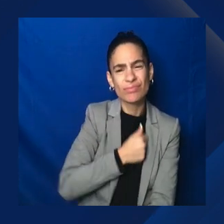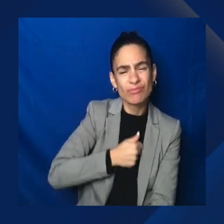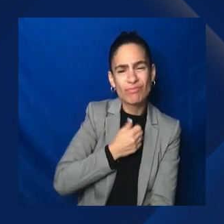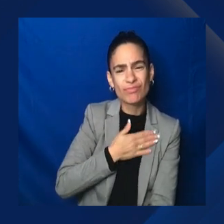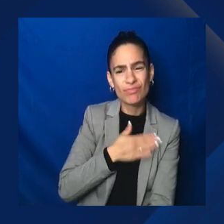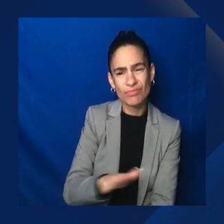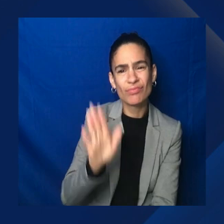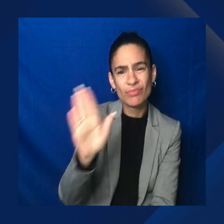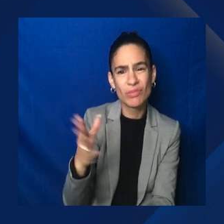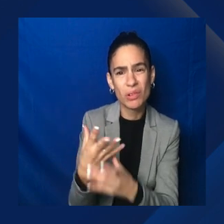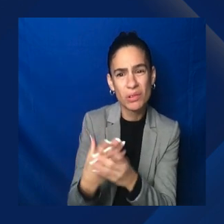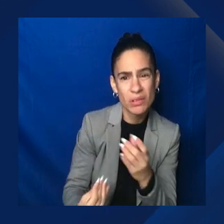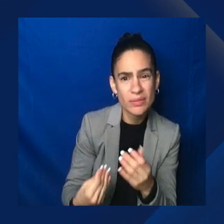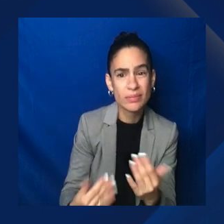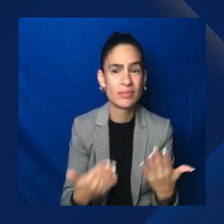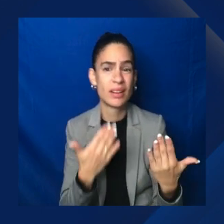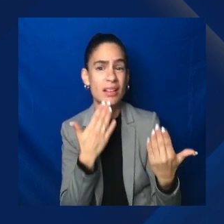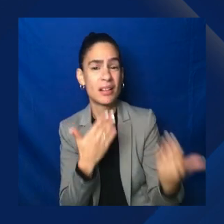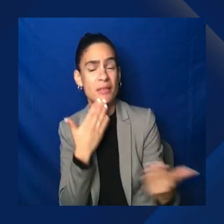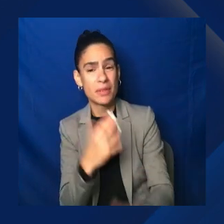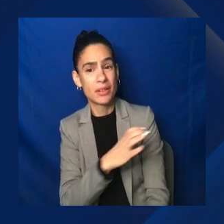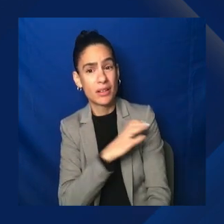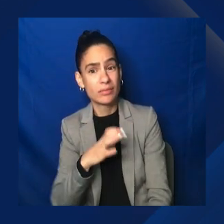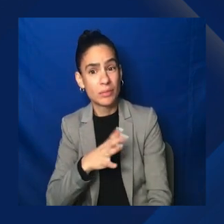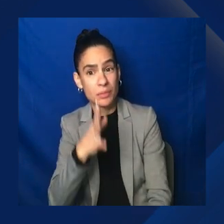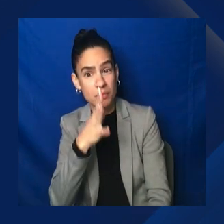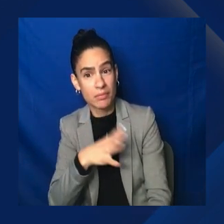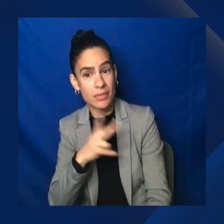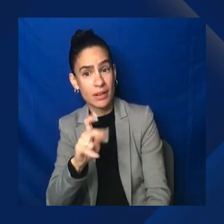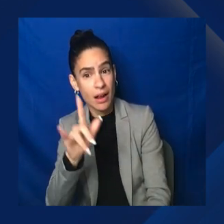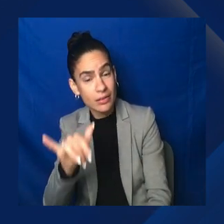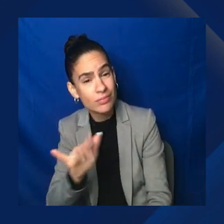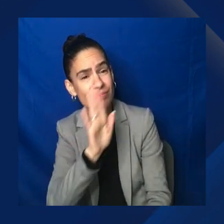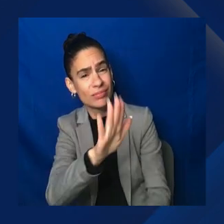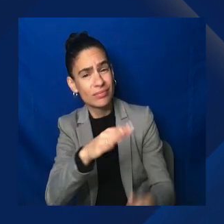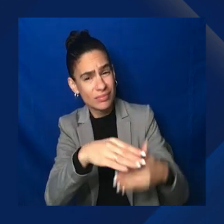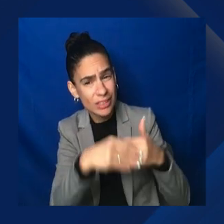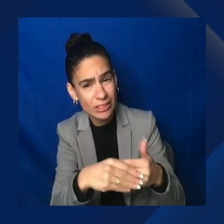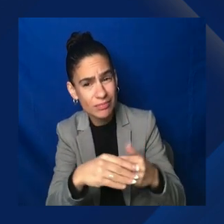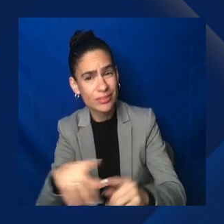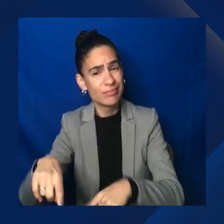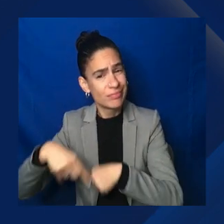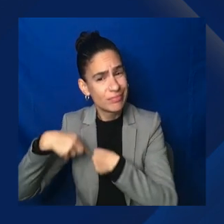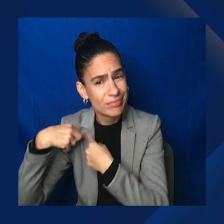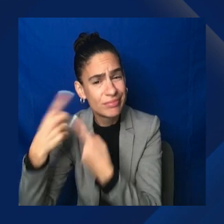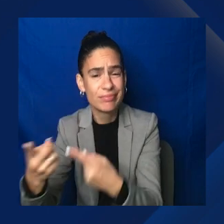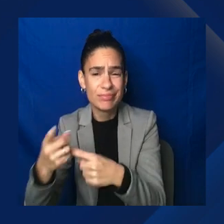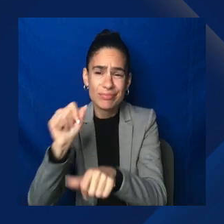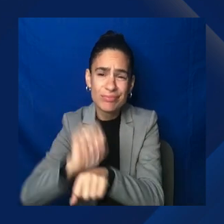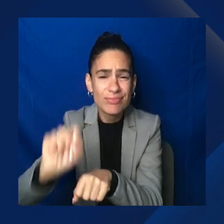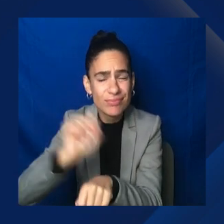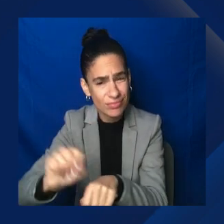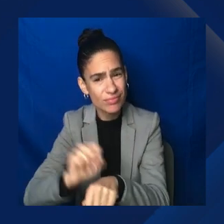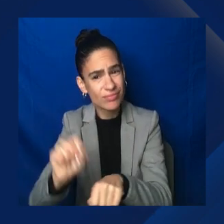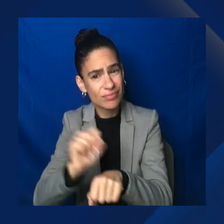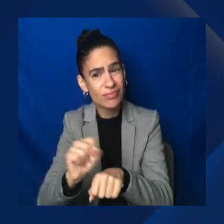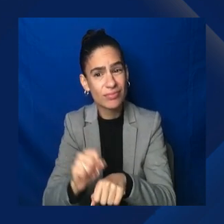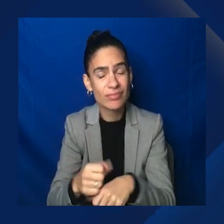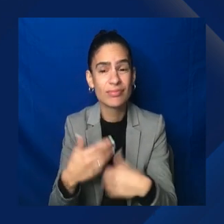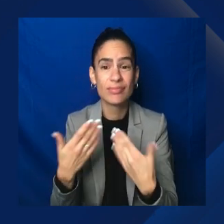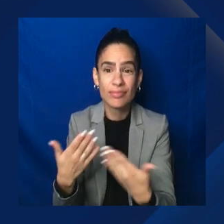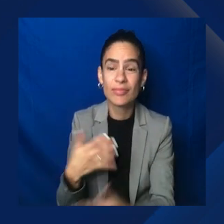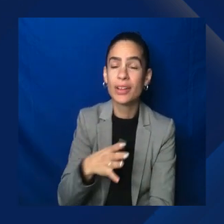this area and for your longstanding leadership. Congresswoman Alma Adams, we'll now turn